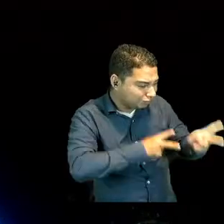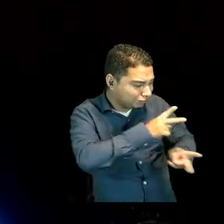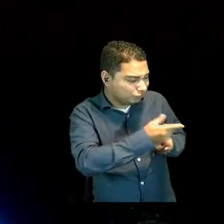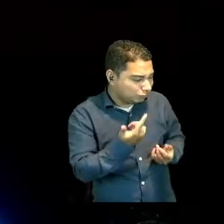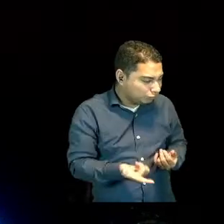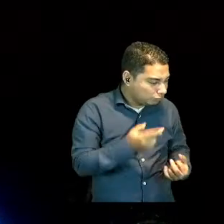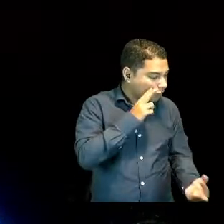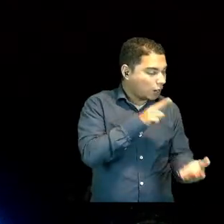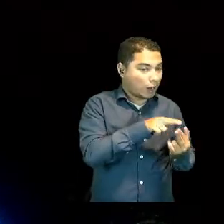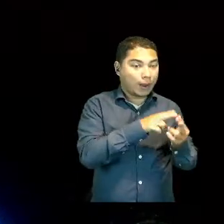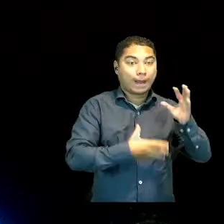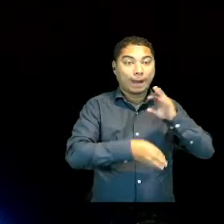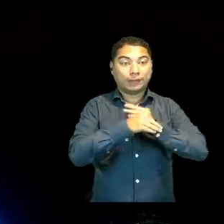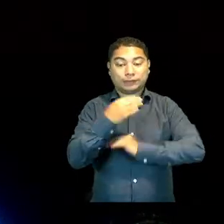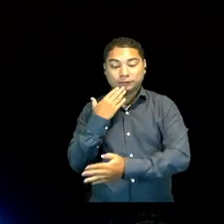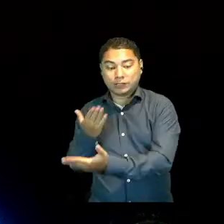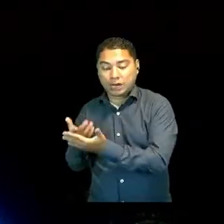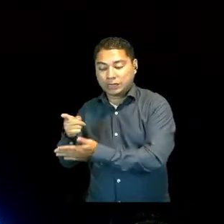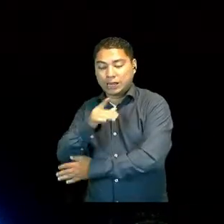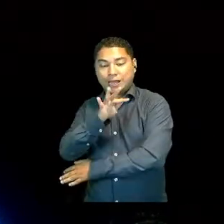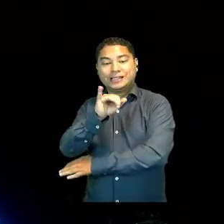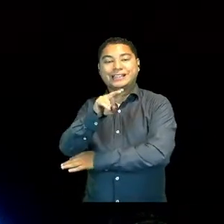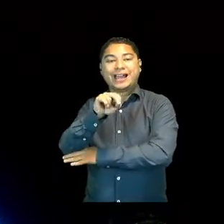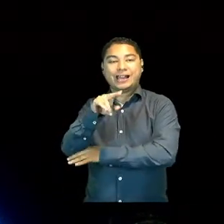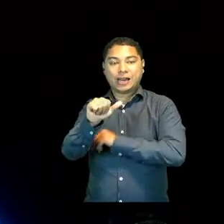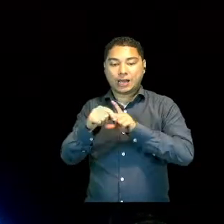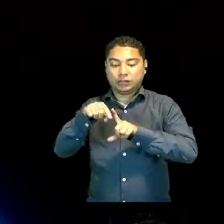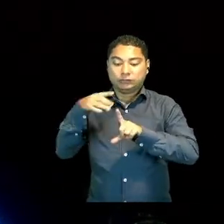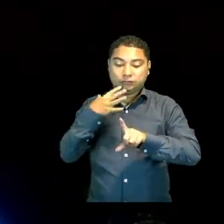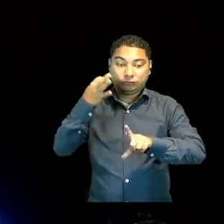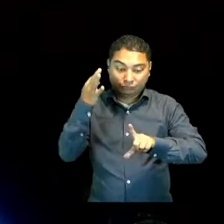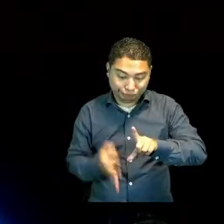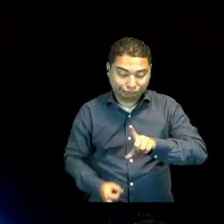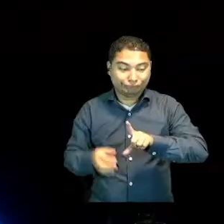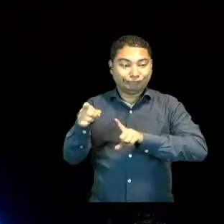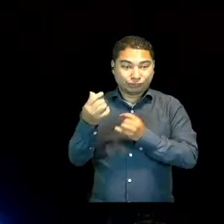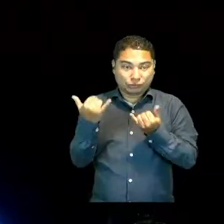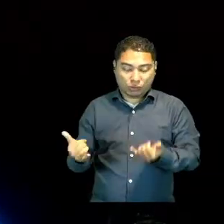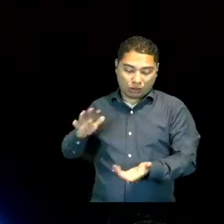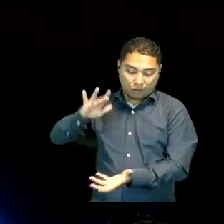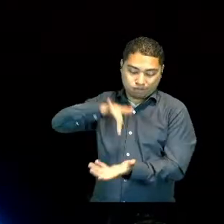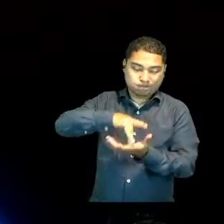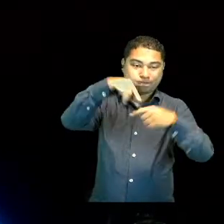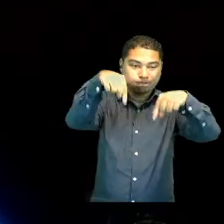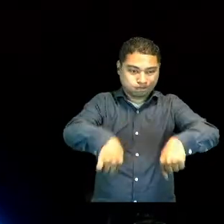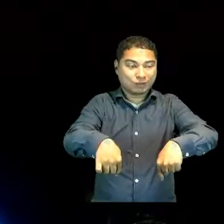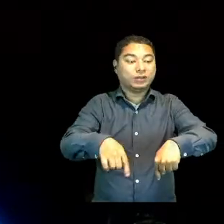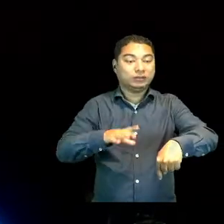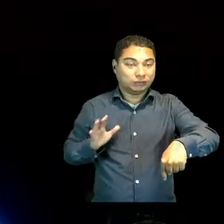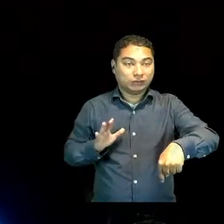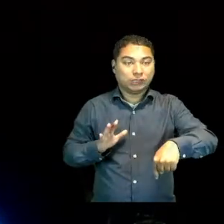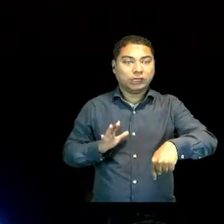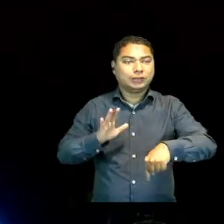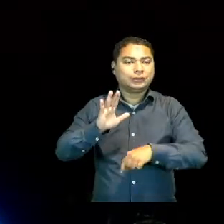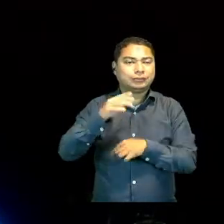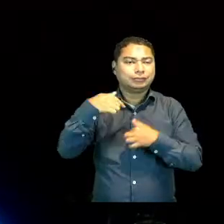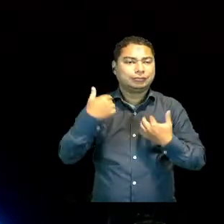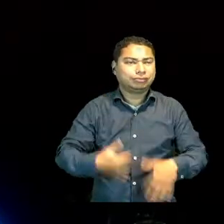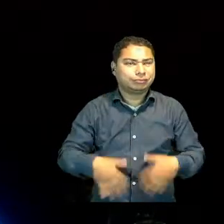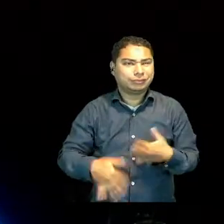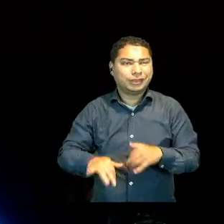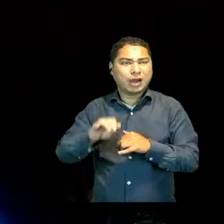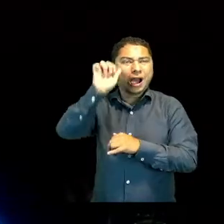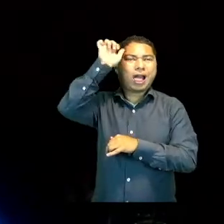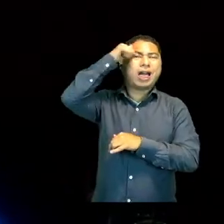for helping us make this journey a reality. And I want to tell you that memories of that trip